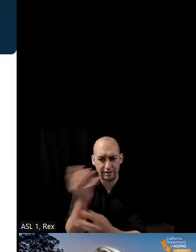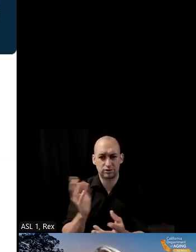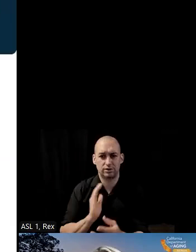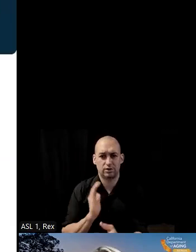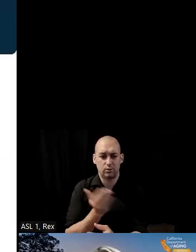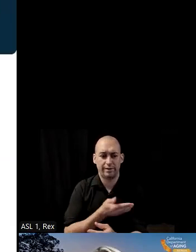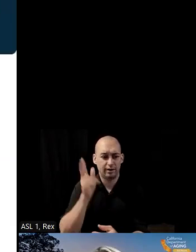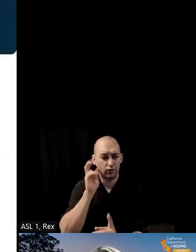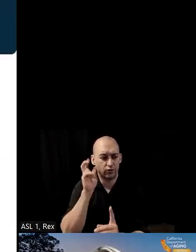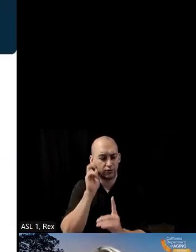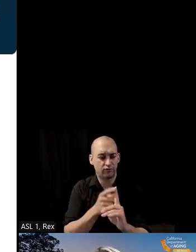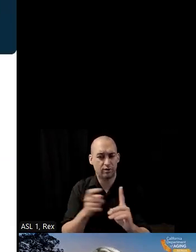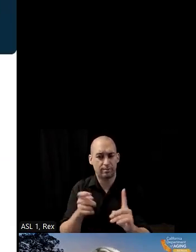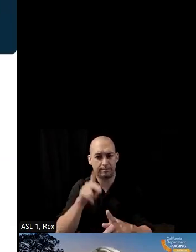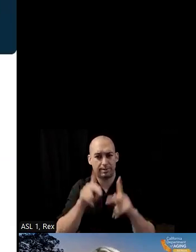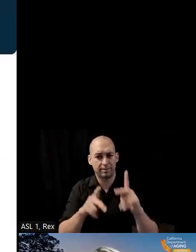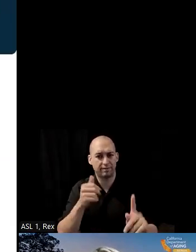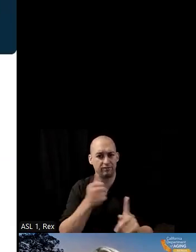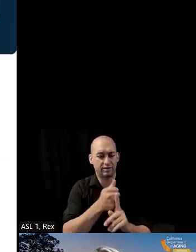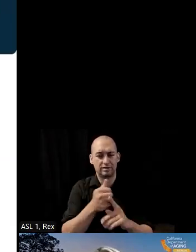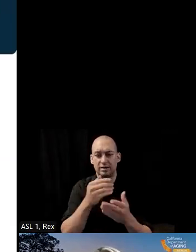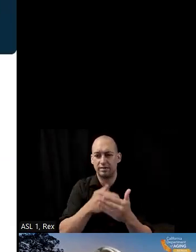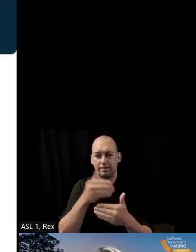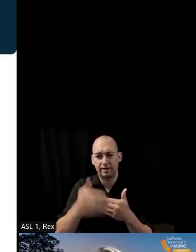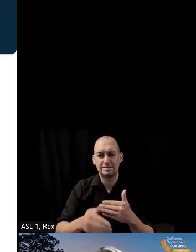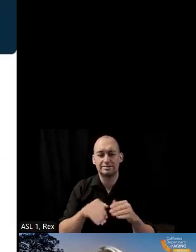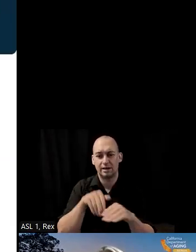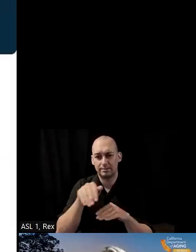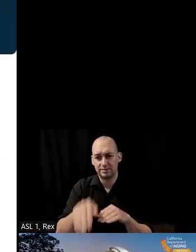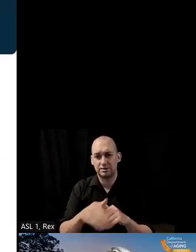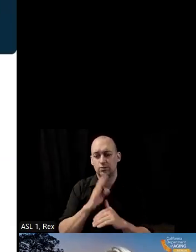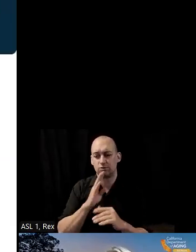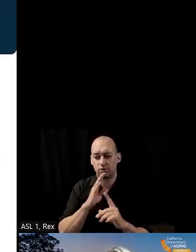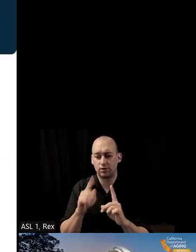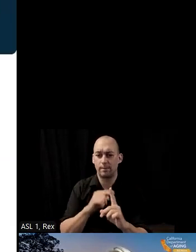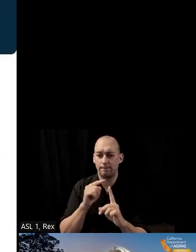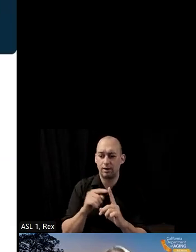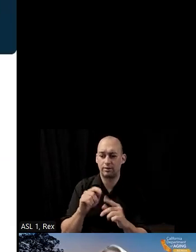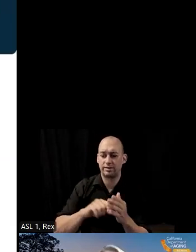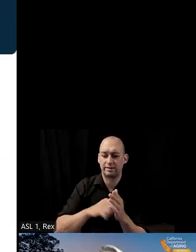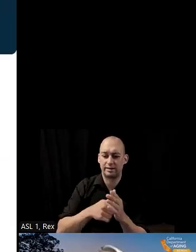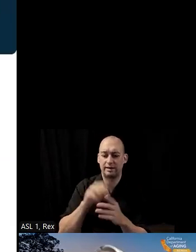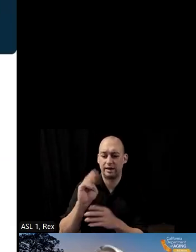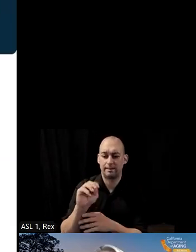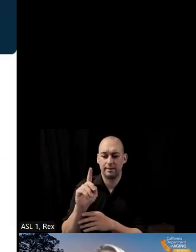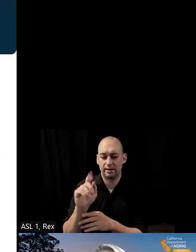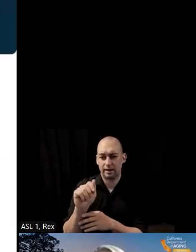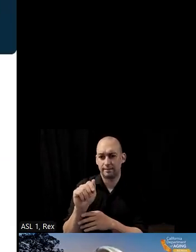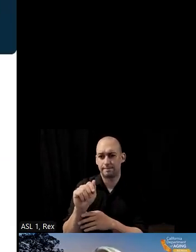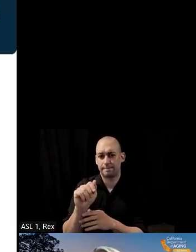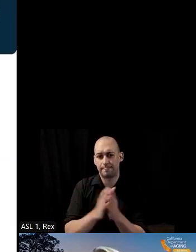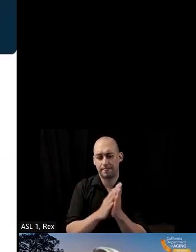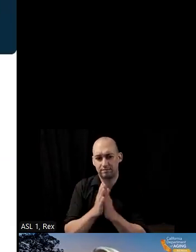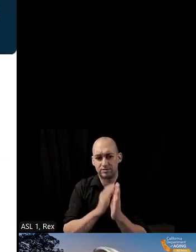heard from stakeholders, and what are our next steps? Then I'm going to talk to you a bit about one of our key MPA initiatives, our